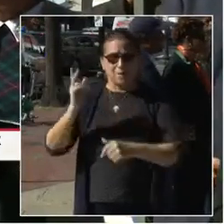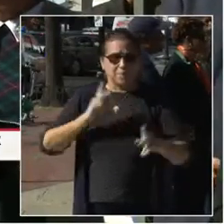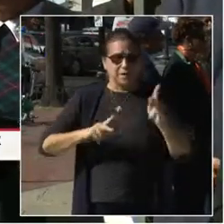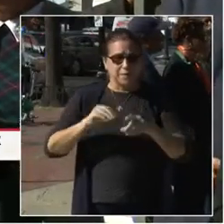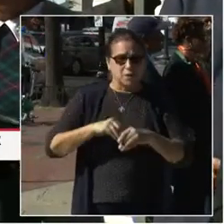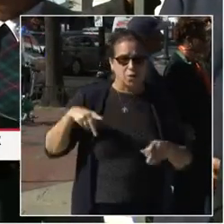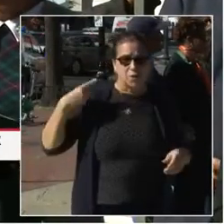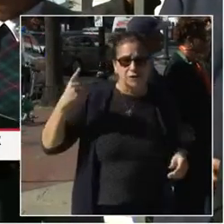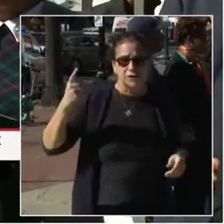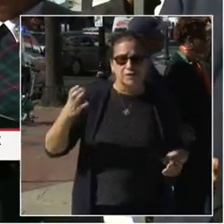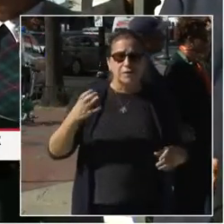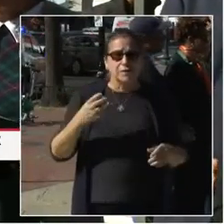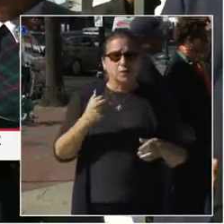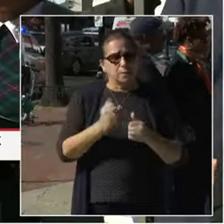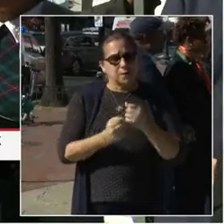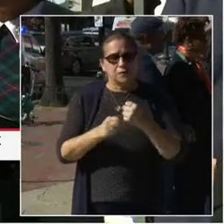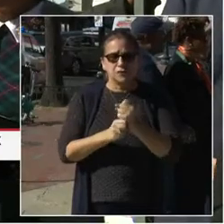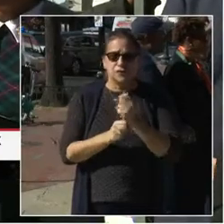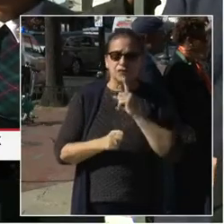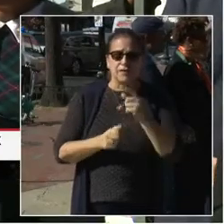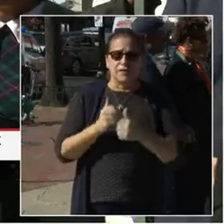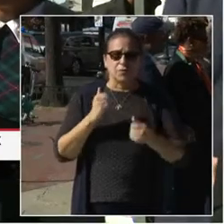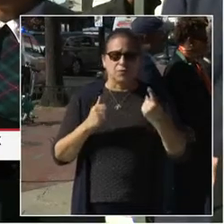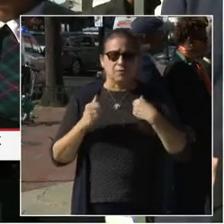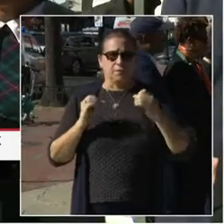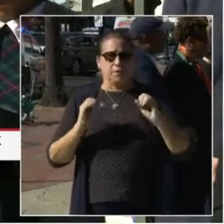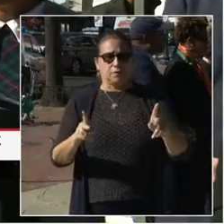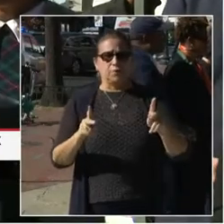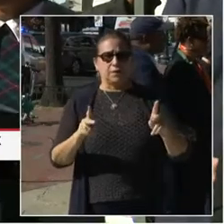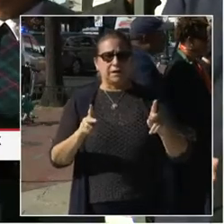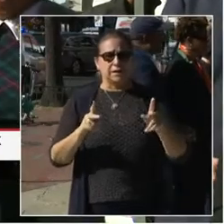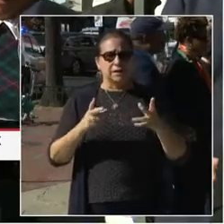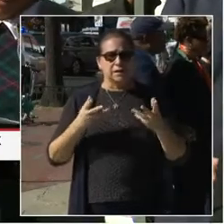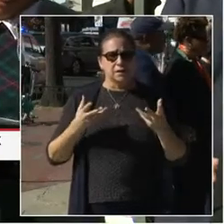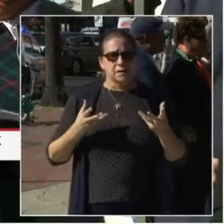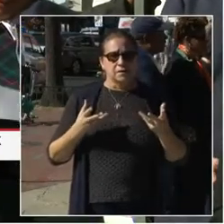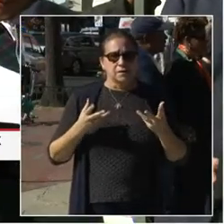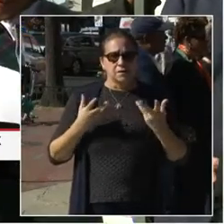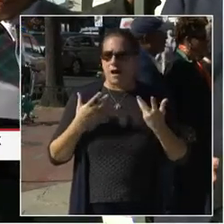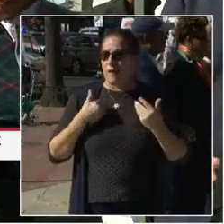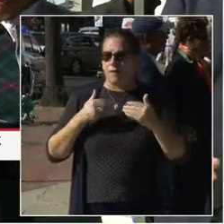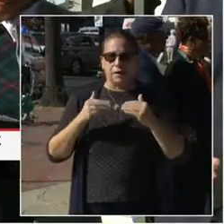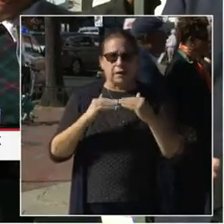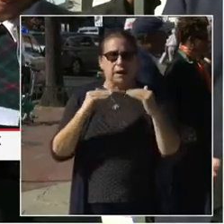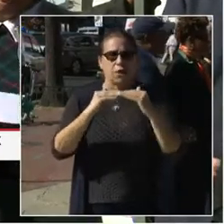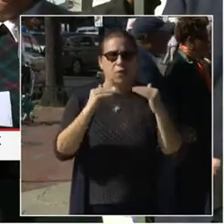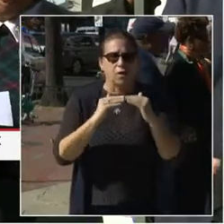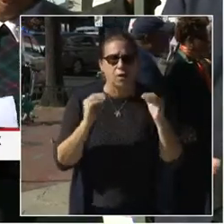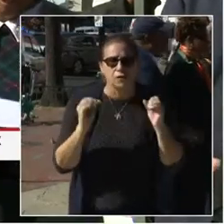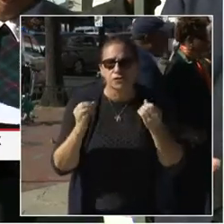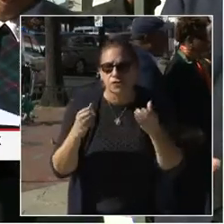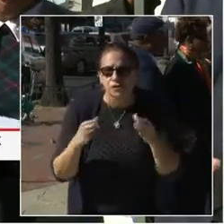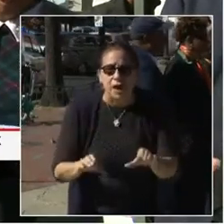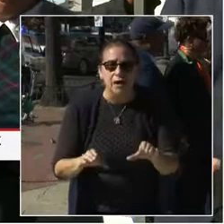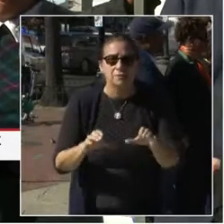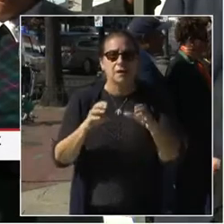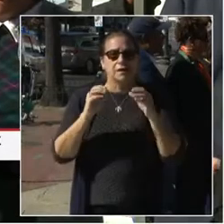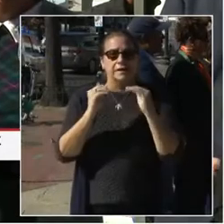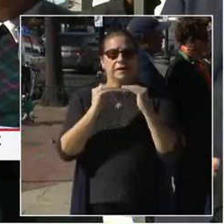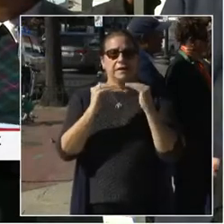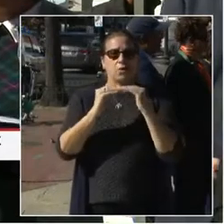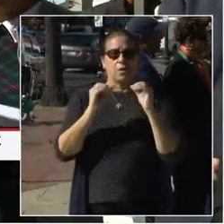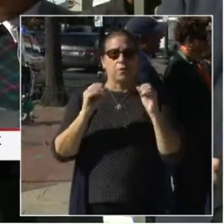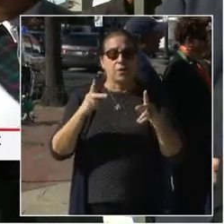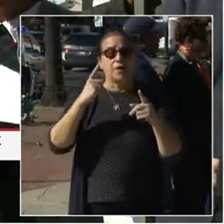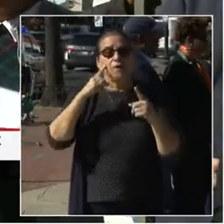everybody a chance. She's listening to everybody. And that's what it's all about. So businesses can thrive, small businesses, big businesses. We can all thrive under the same